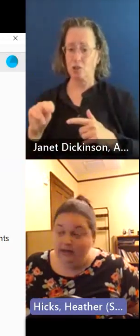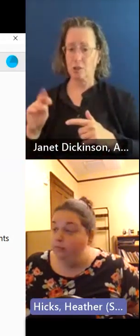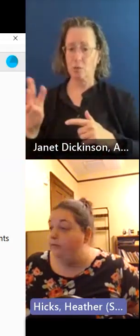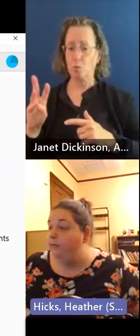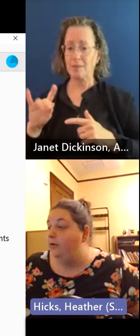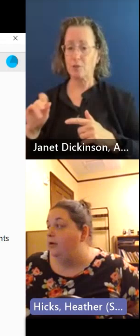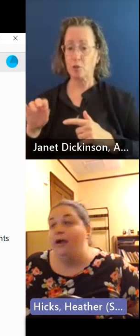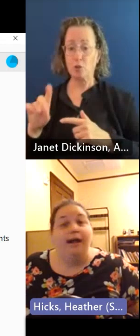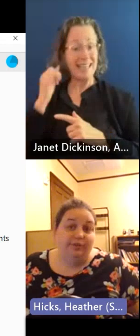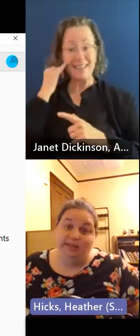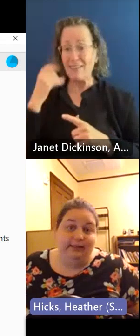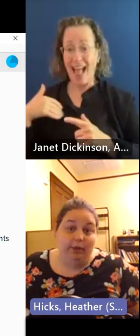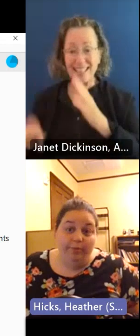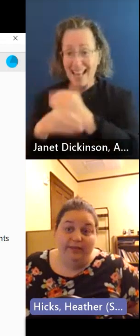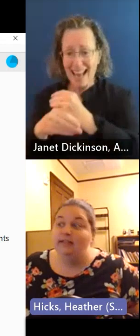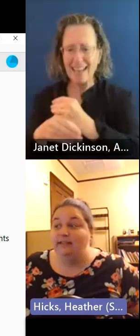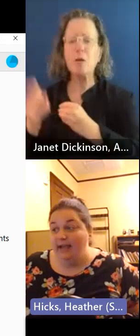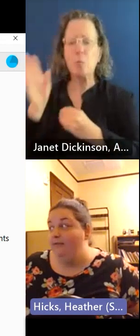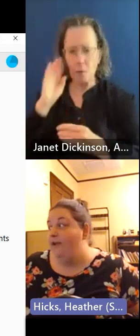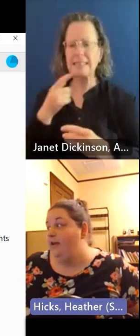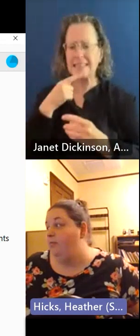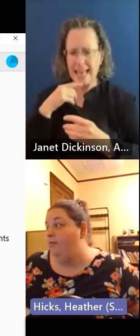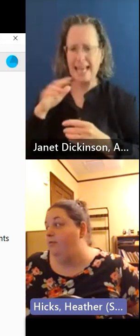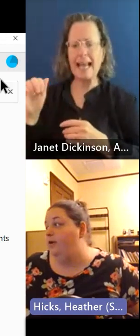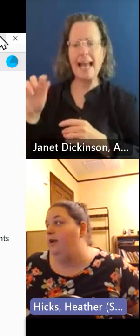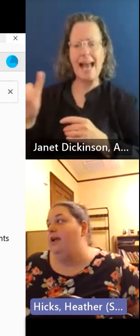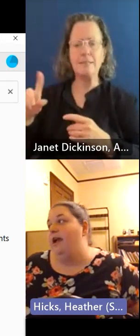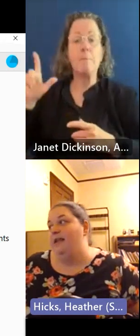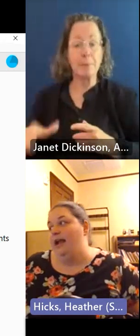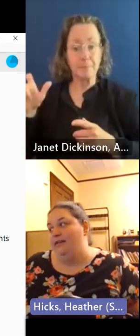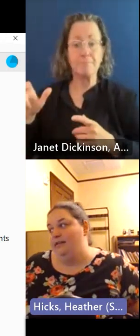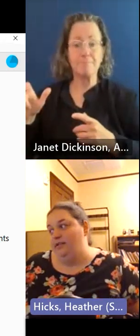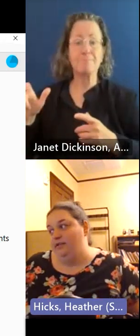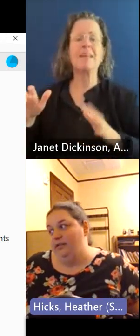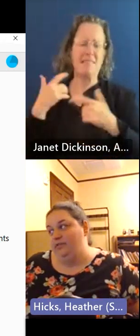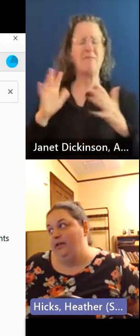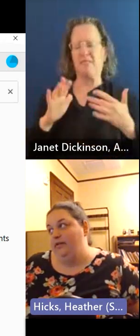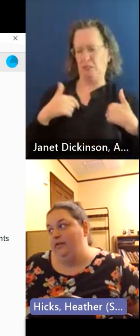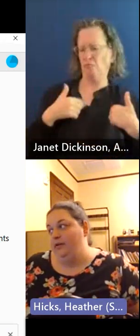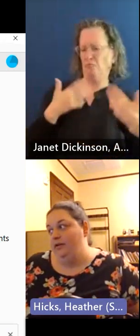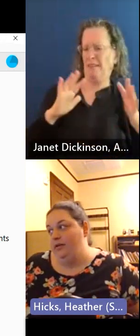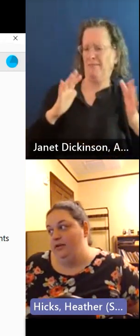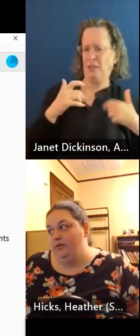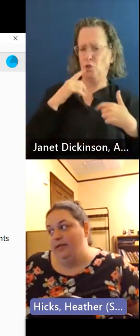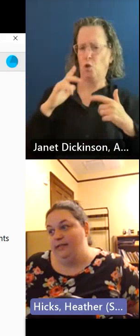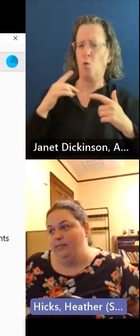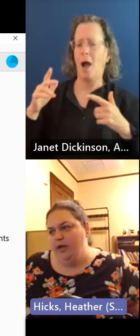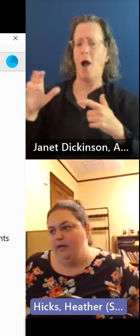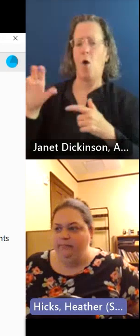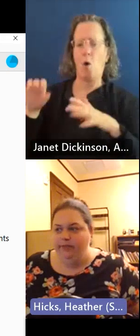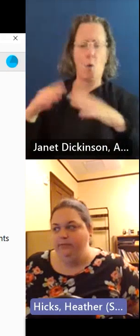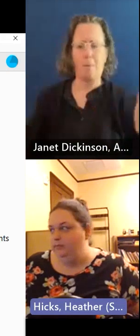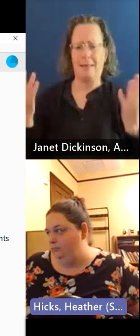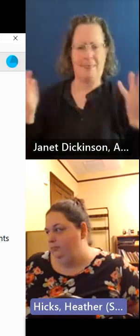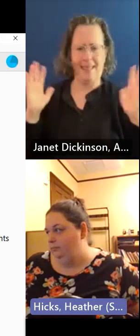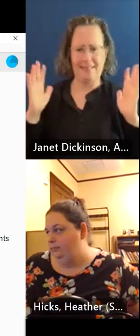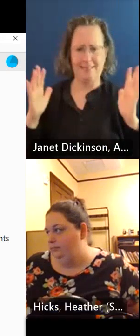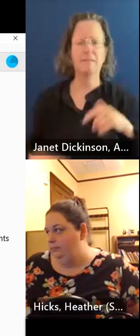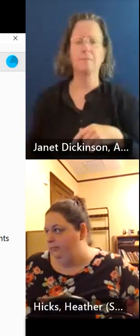you've not added it before. I'm just going to click open because I have added it before, and then it adds it to your list right here. So mine's at the bottom,